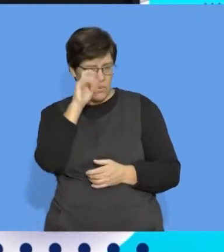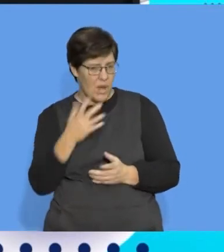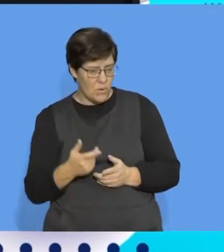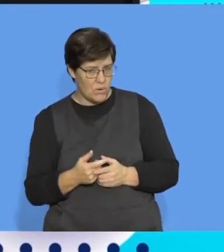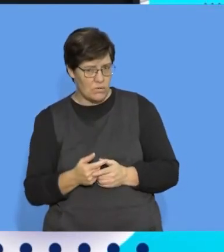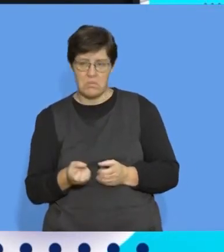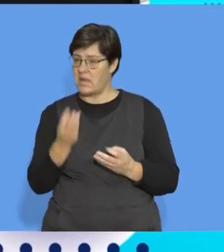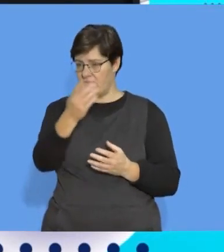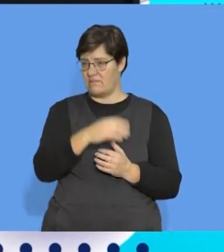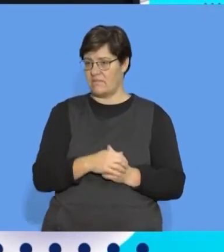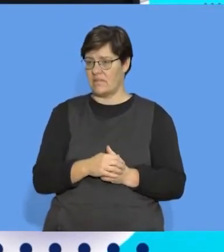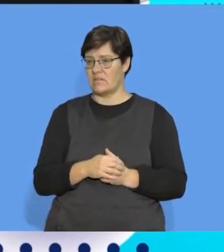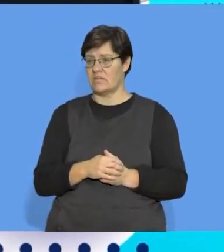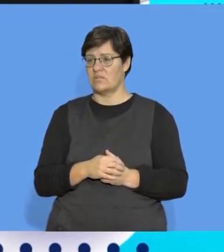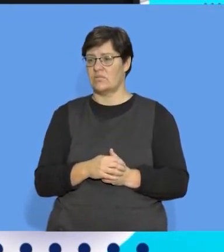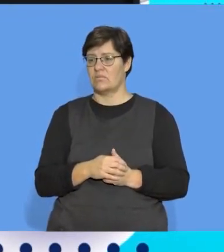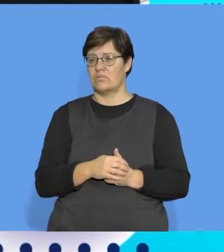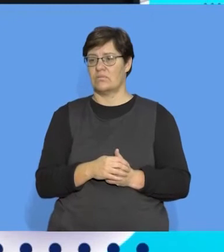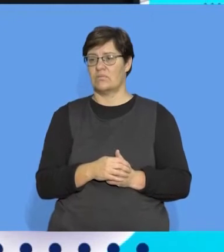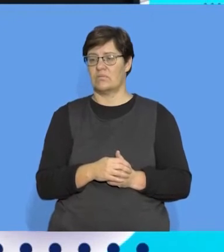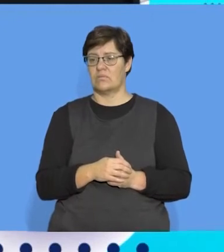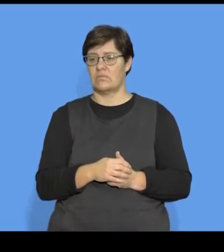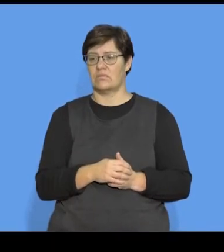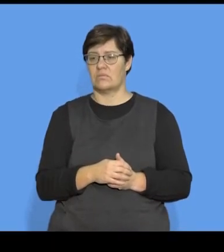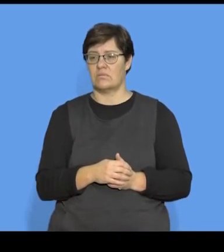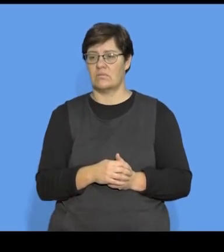that? Come, I give it to you.